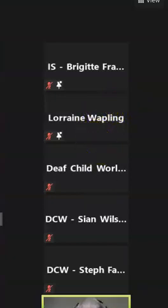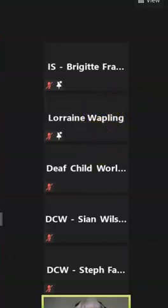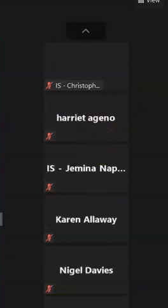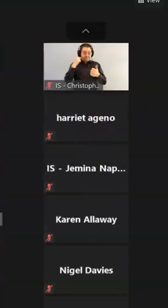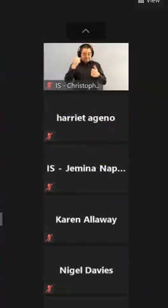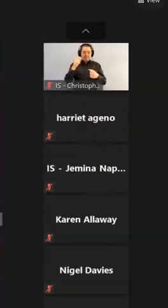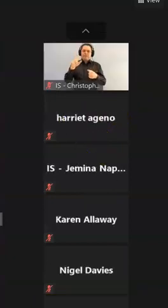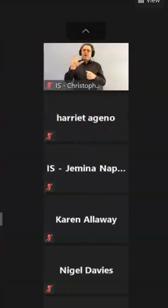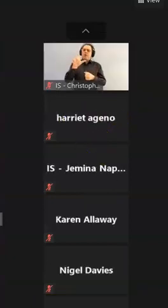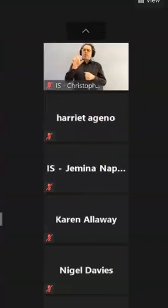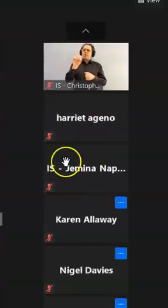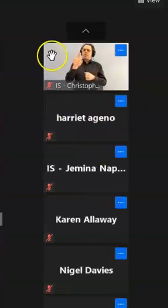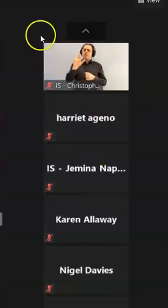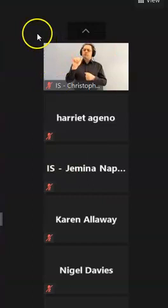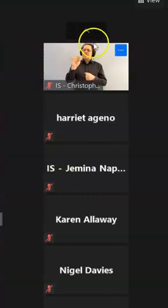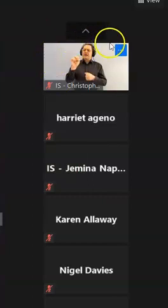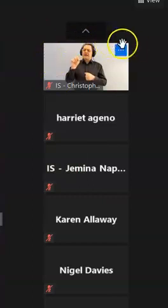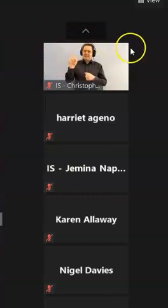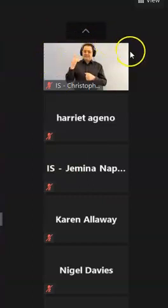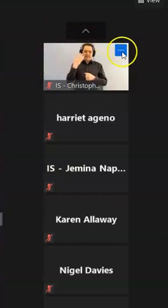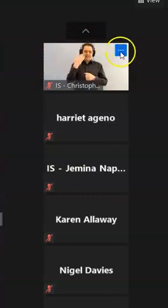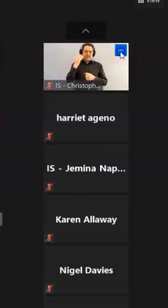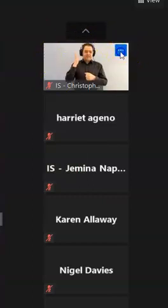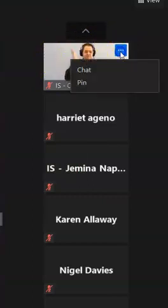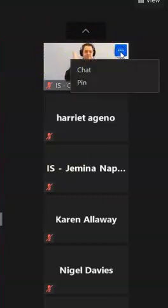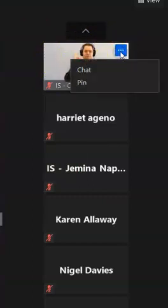for your presentation. I mean, there's a huge amount of